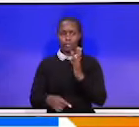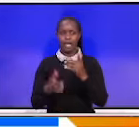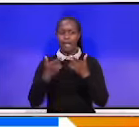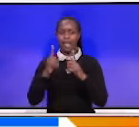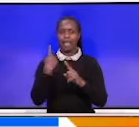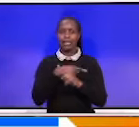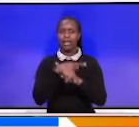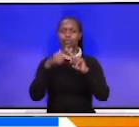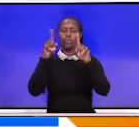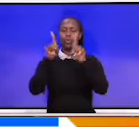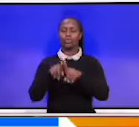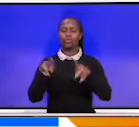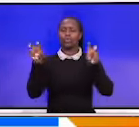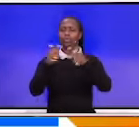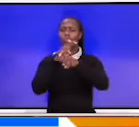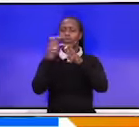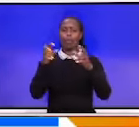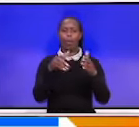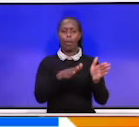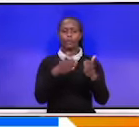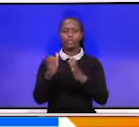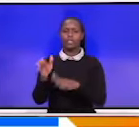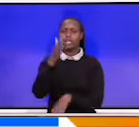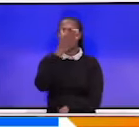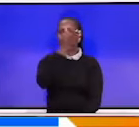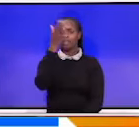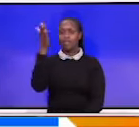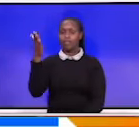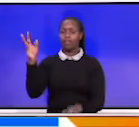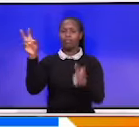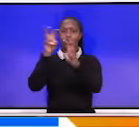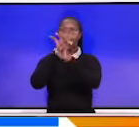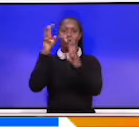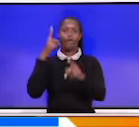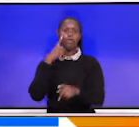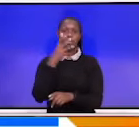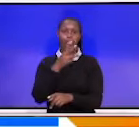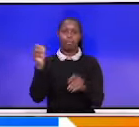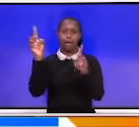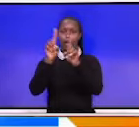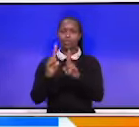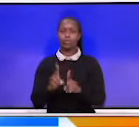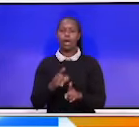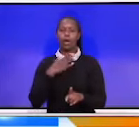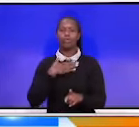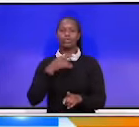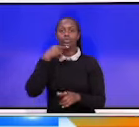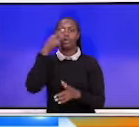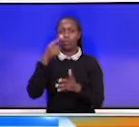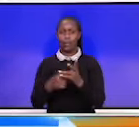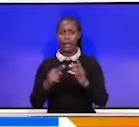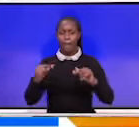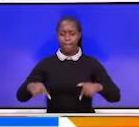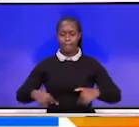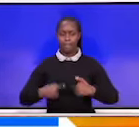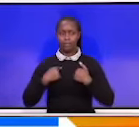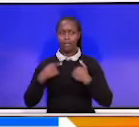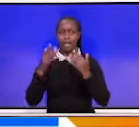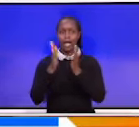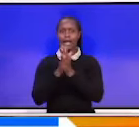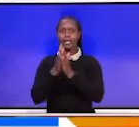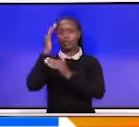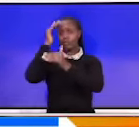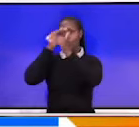our boundaries, and try to look for these opportunities. And I want to say myself and the